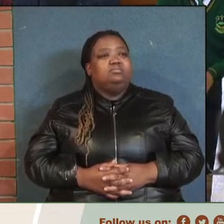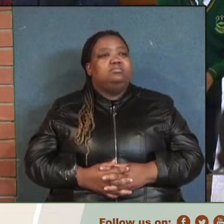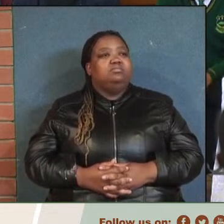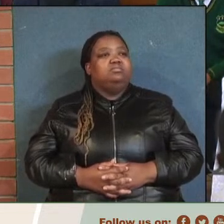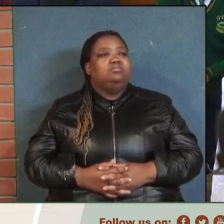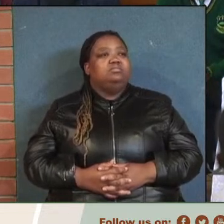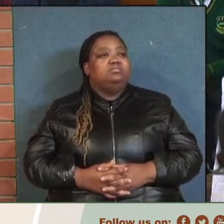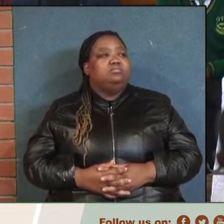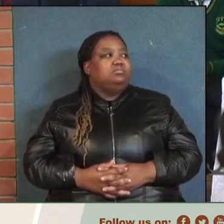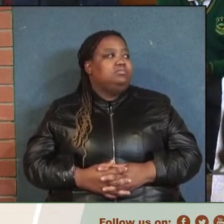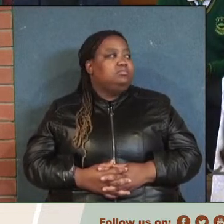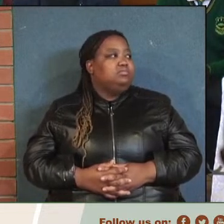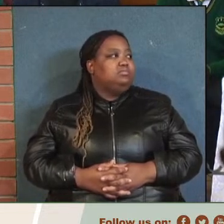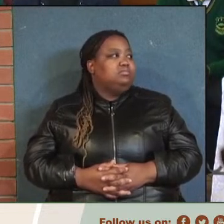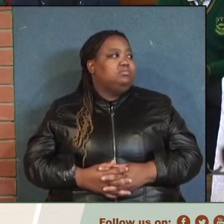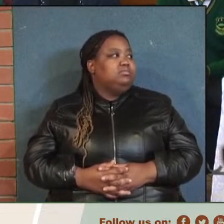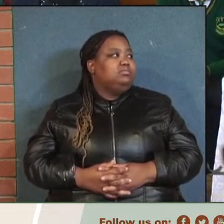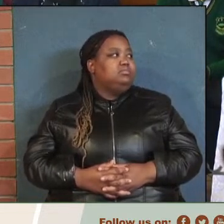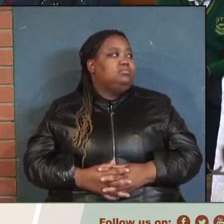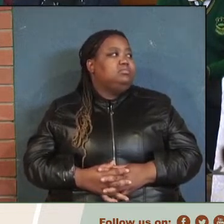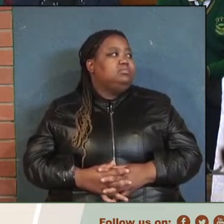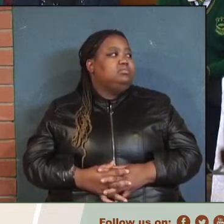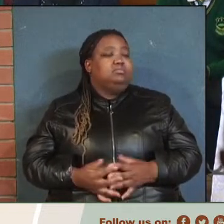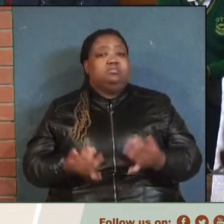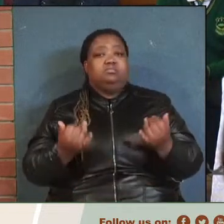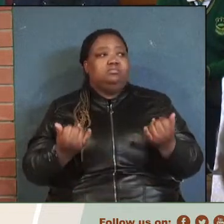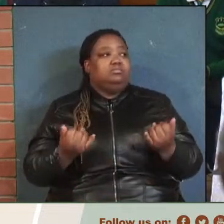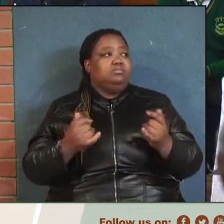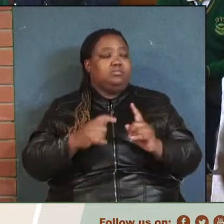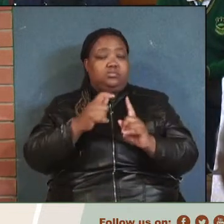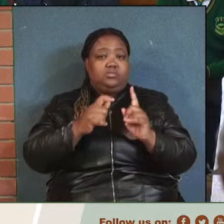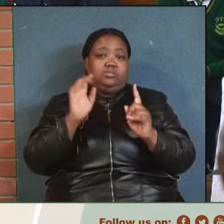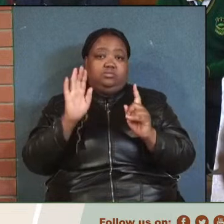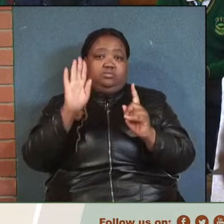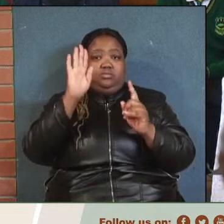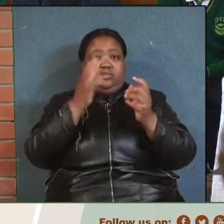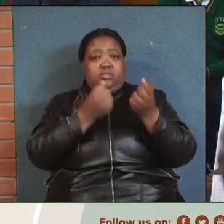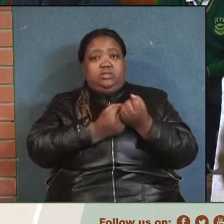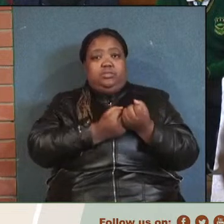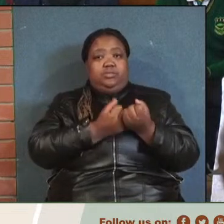Whew, okay. I now call for a seconder.